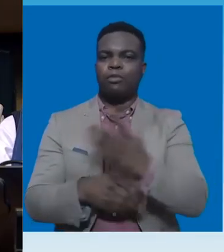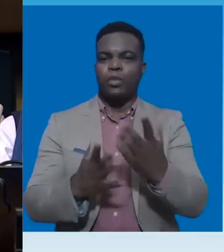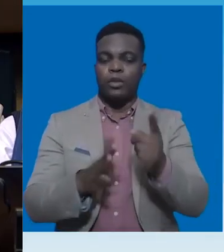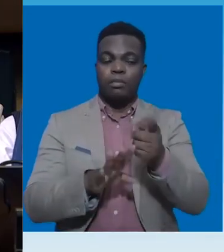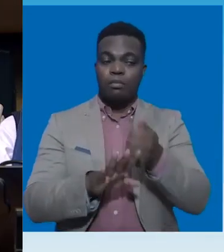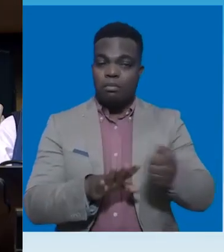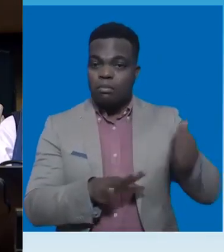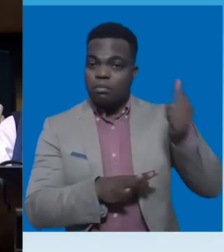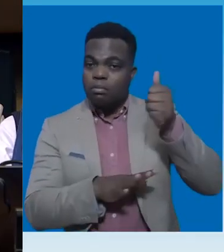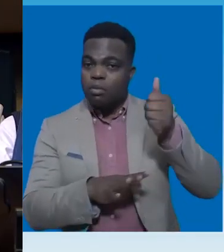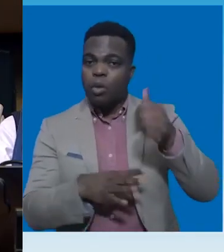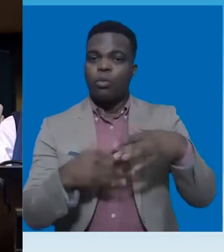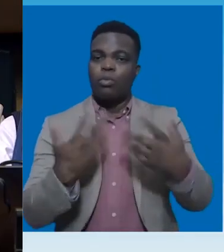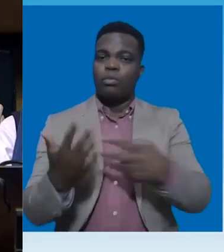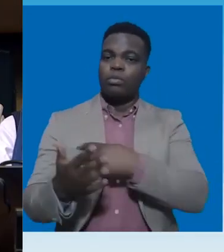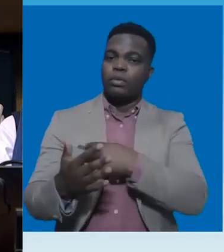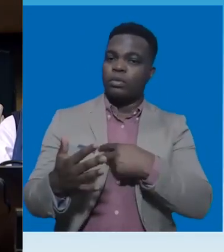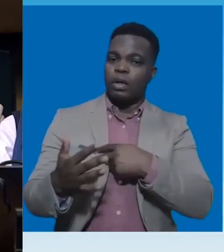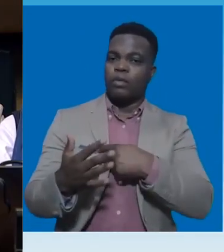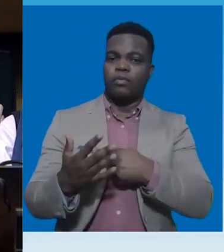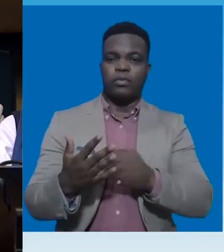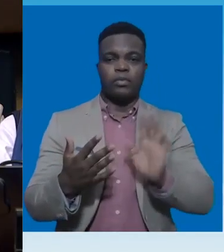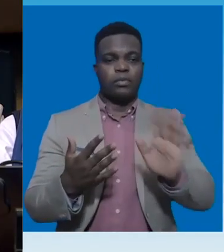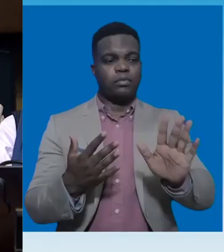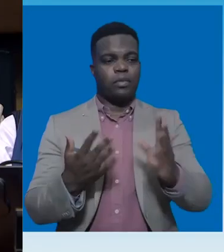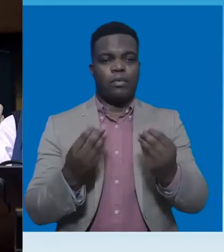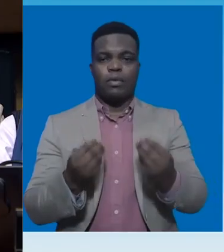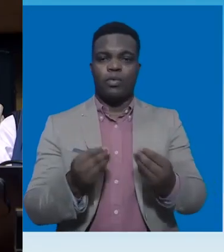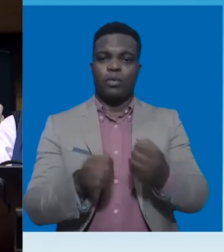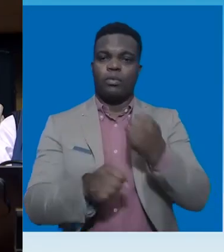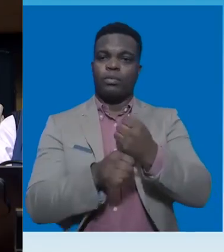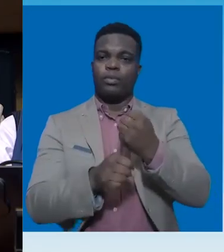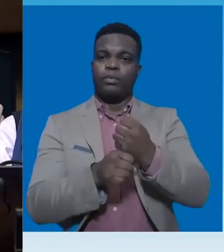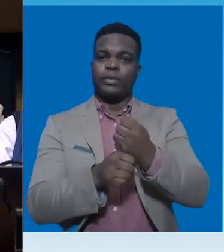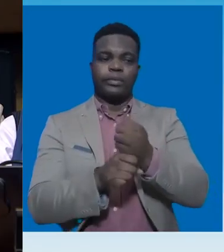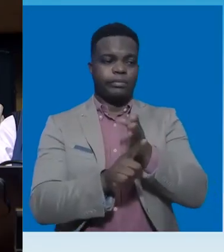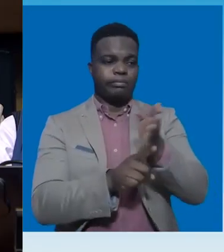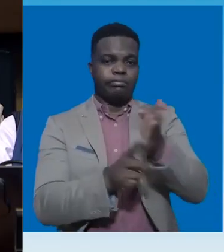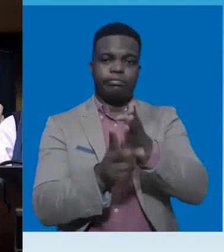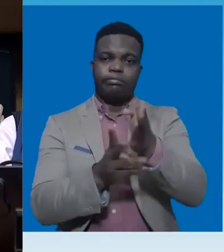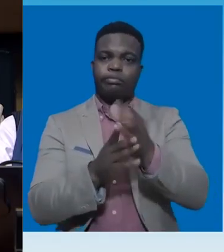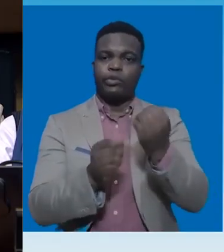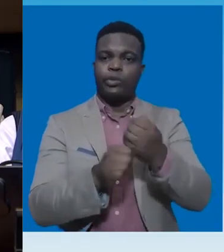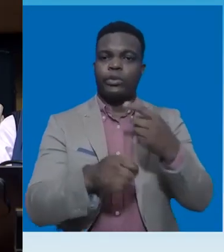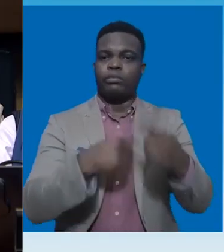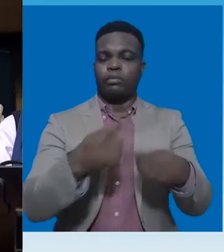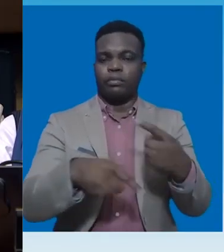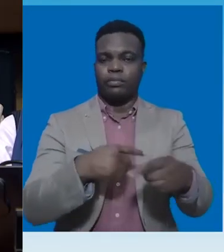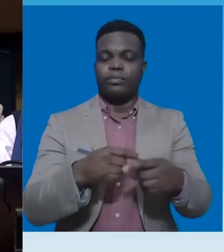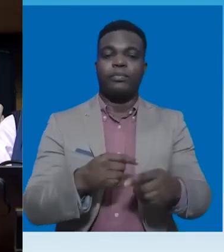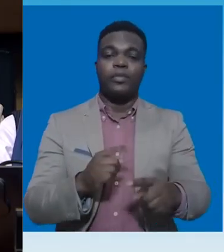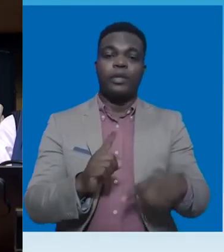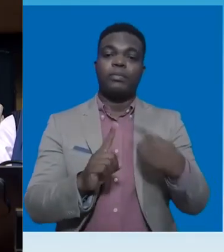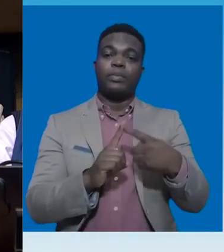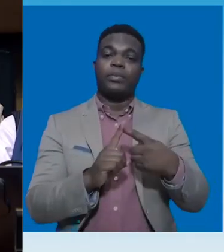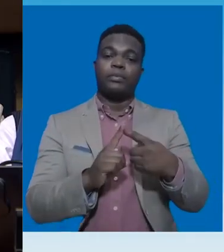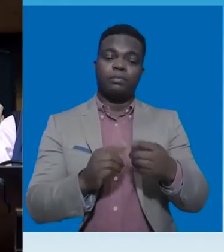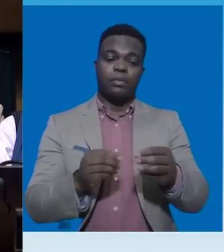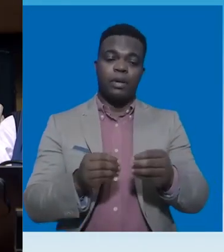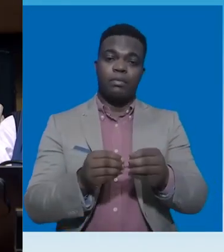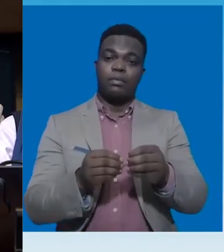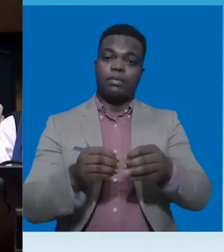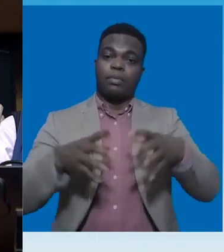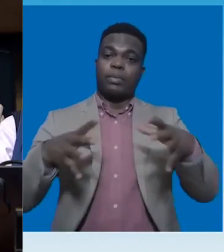of employment-related measures, and building capacity across entities. We are